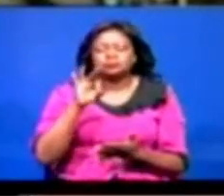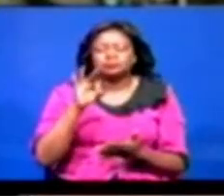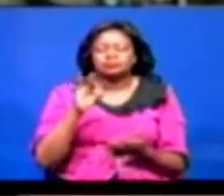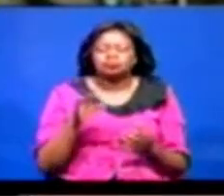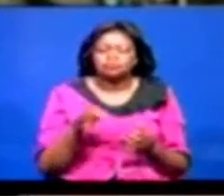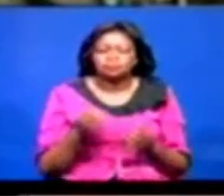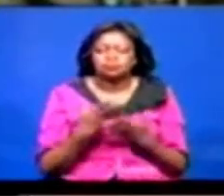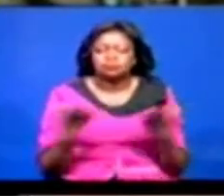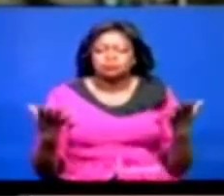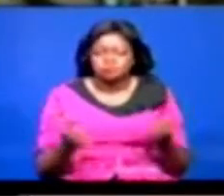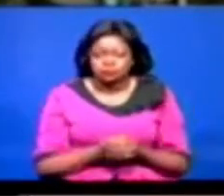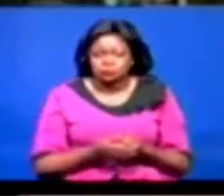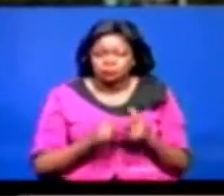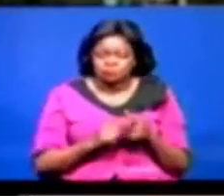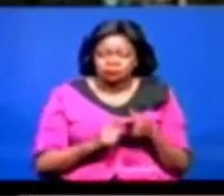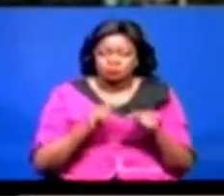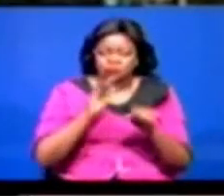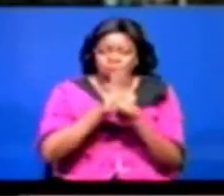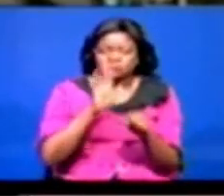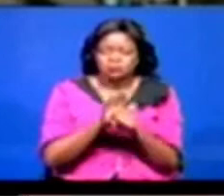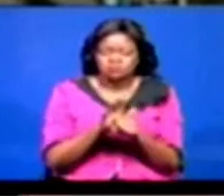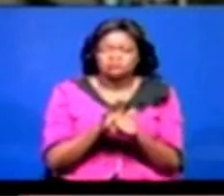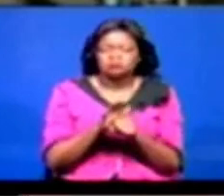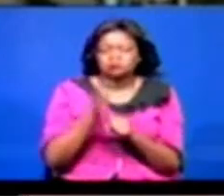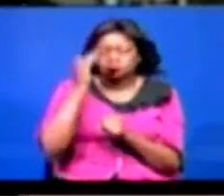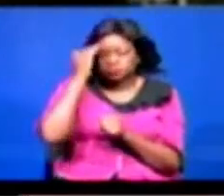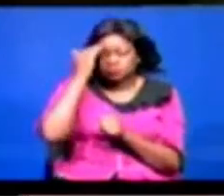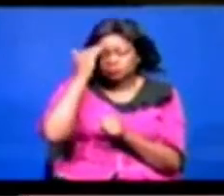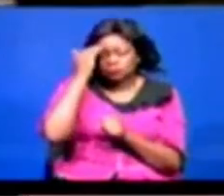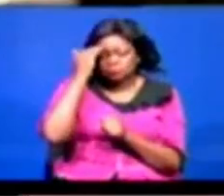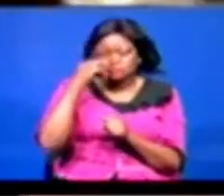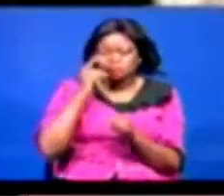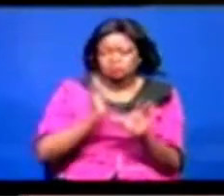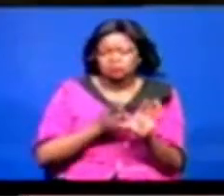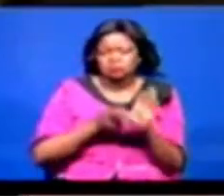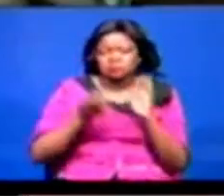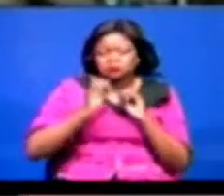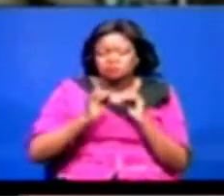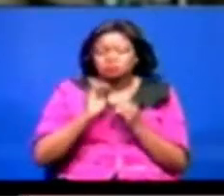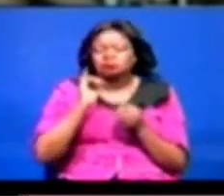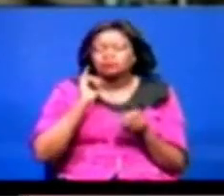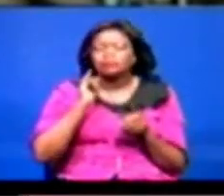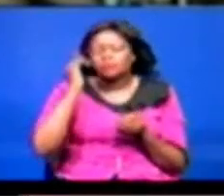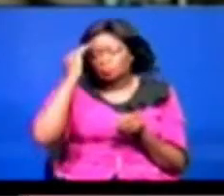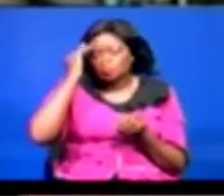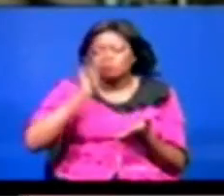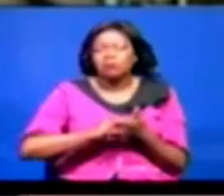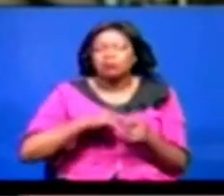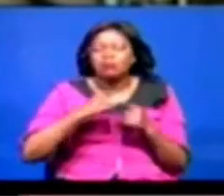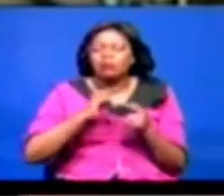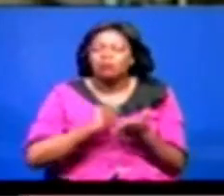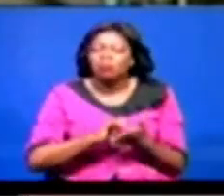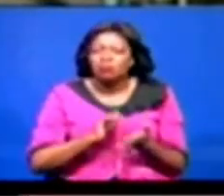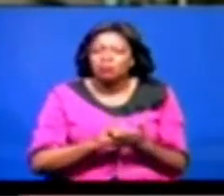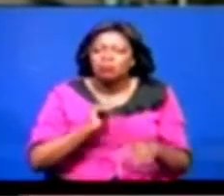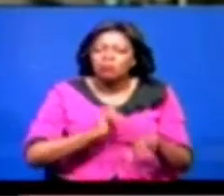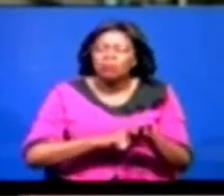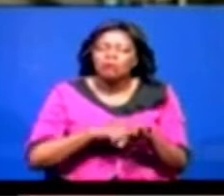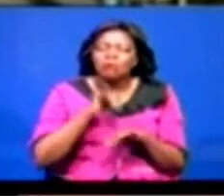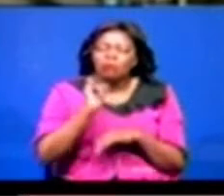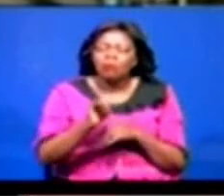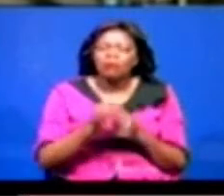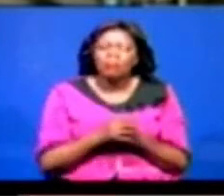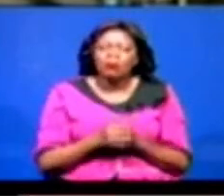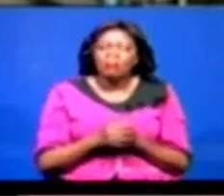we are most of us are familiar, those of us who have participated in elections are familiar with that process. That once